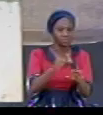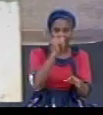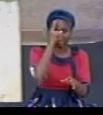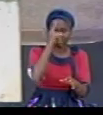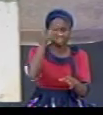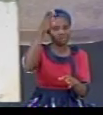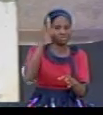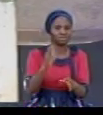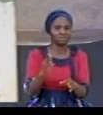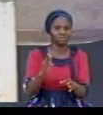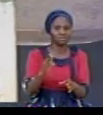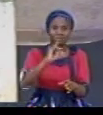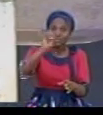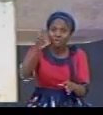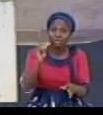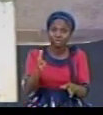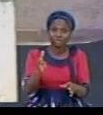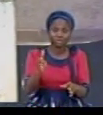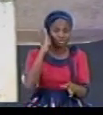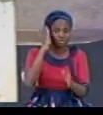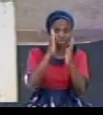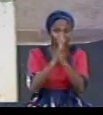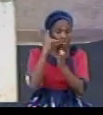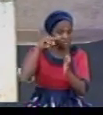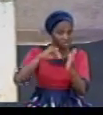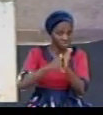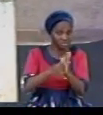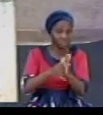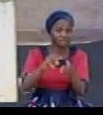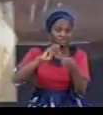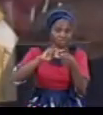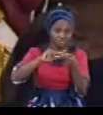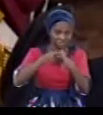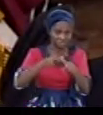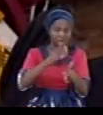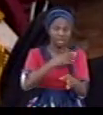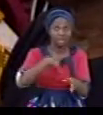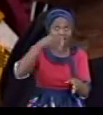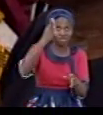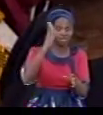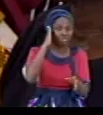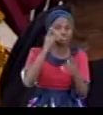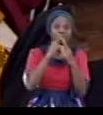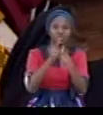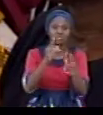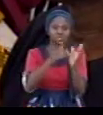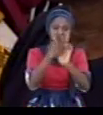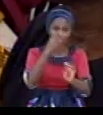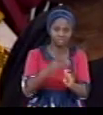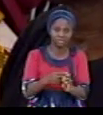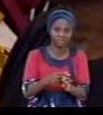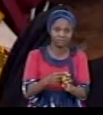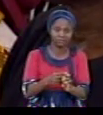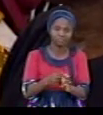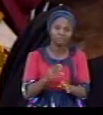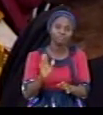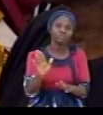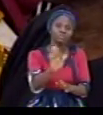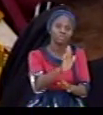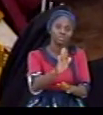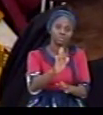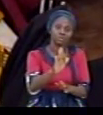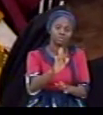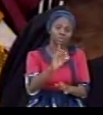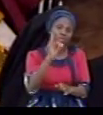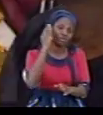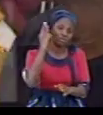will pray for these friends, and God will answer. Your pastor, I mean your local